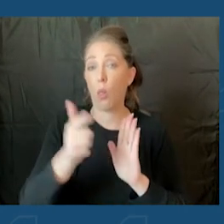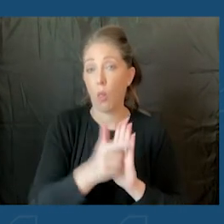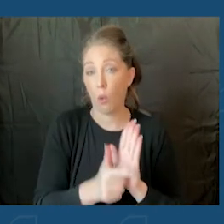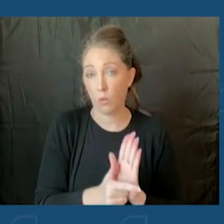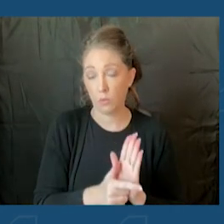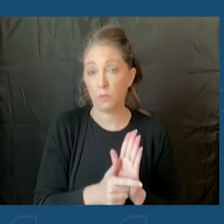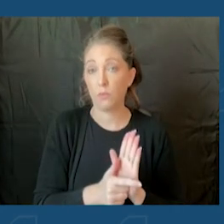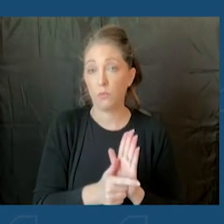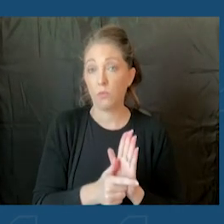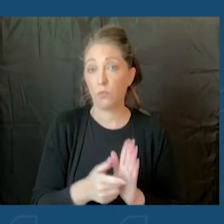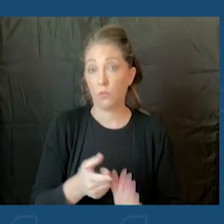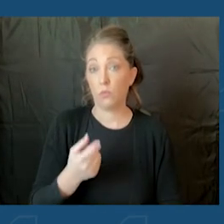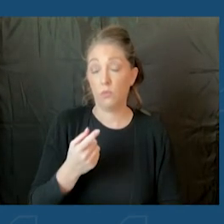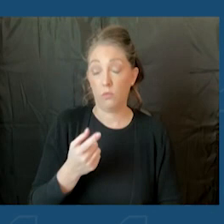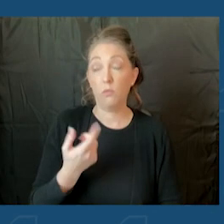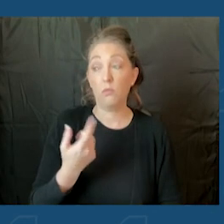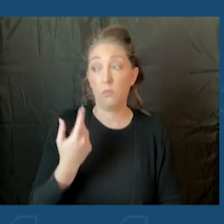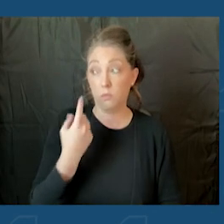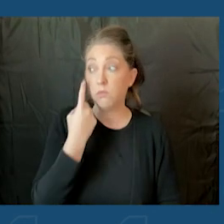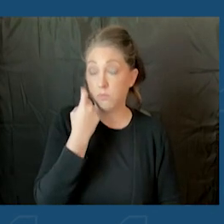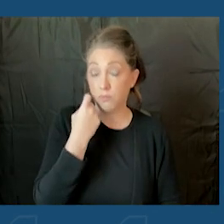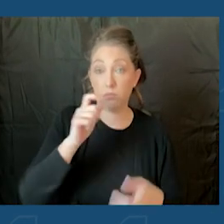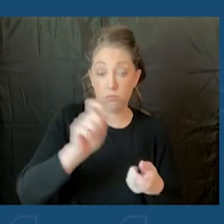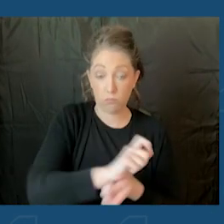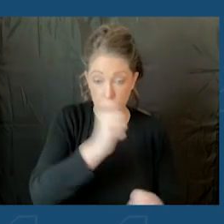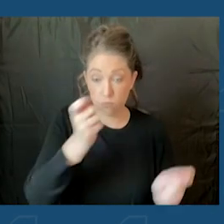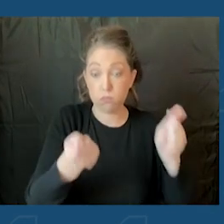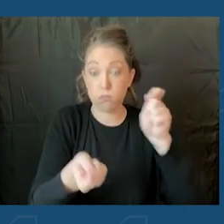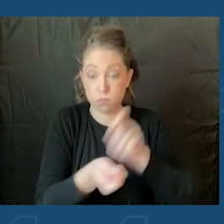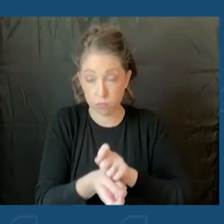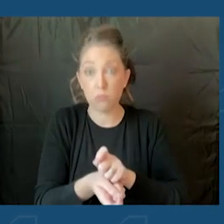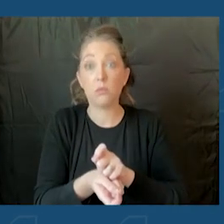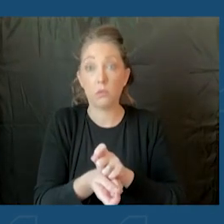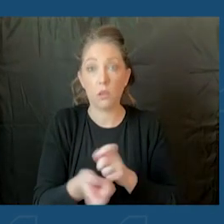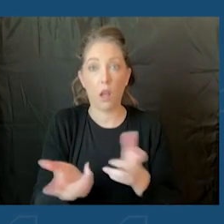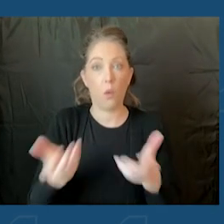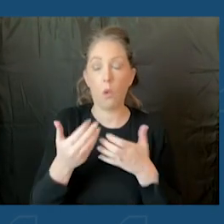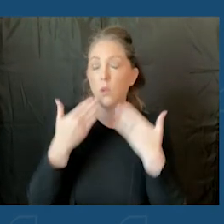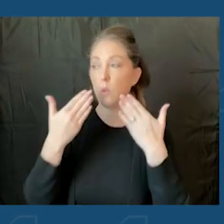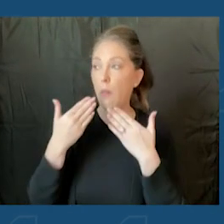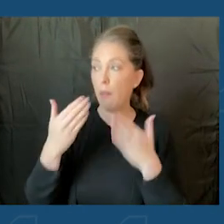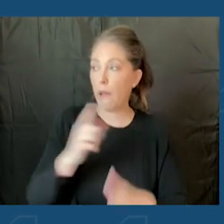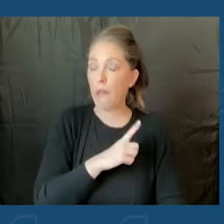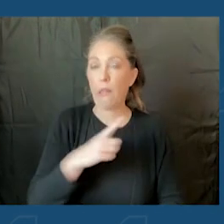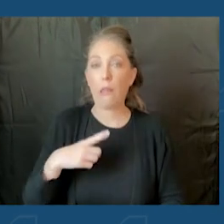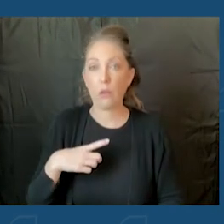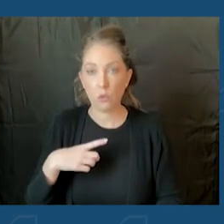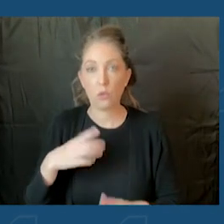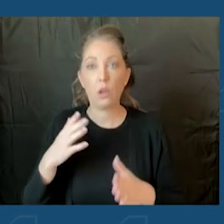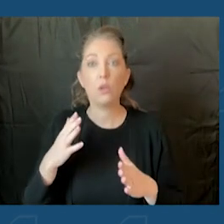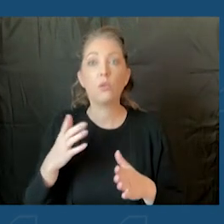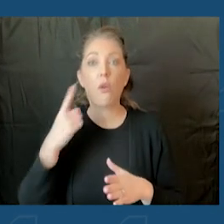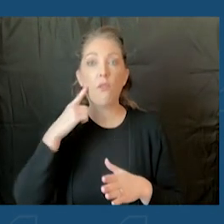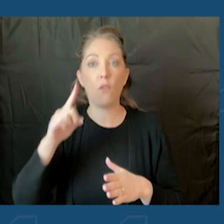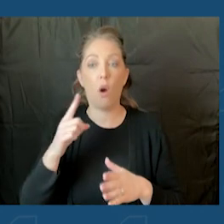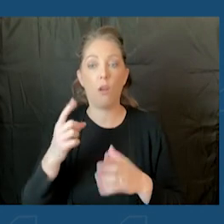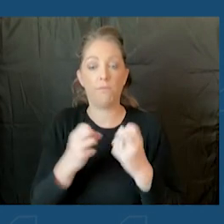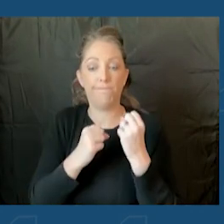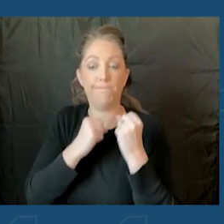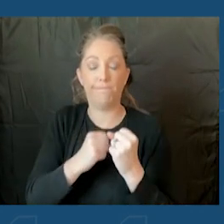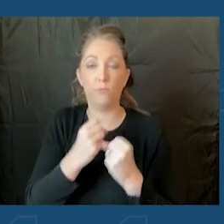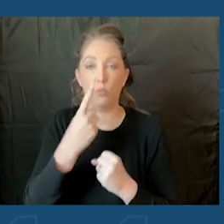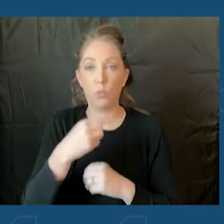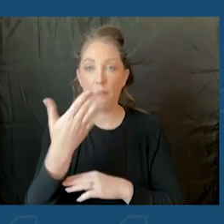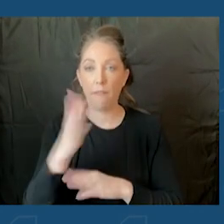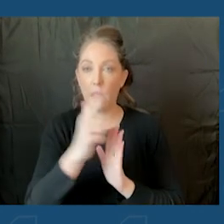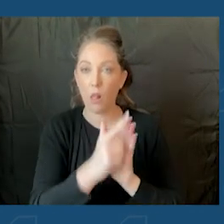significant changes, and I want to thank the legislature for being at the forefront of making changes to strengthen red flag laws. And for a